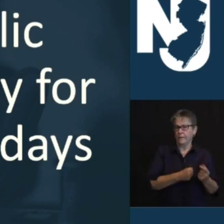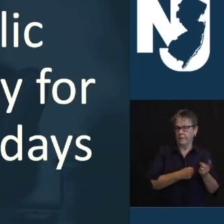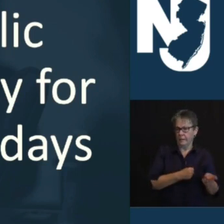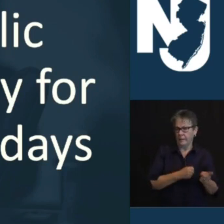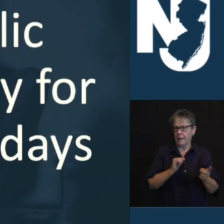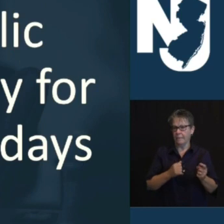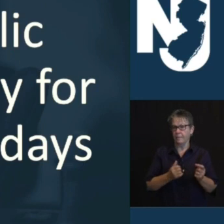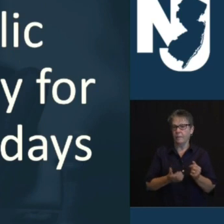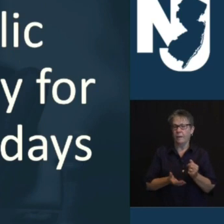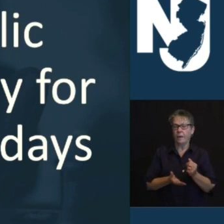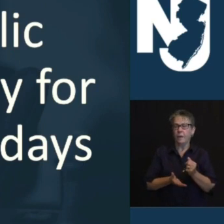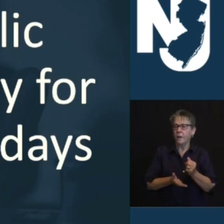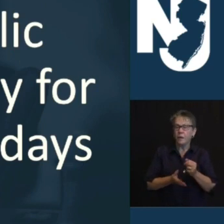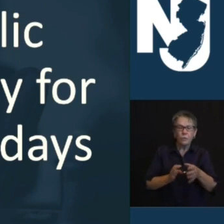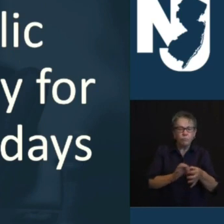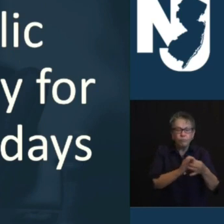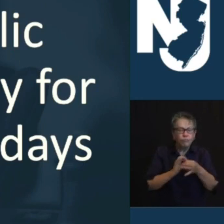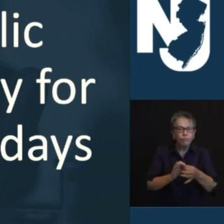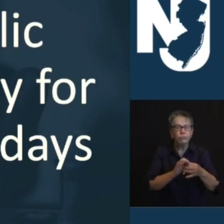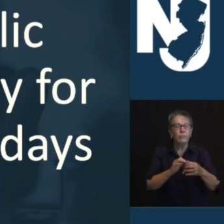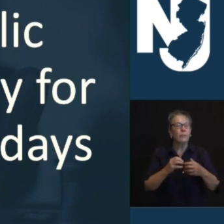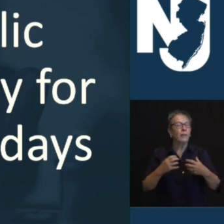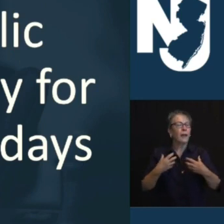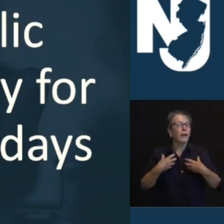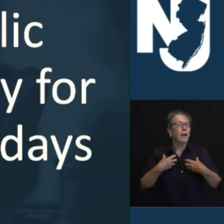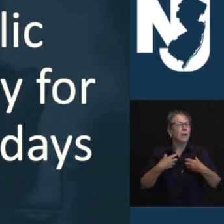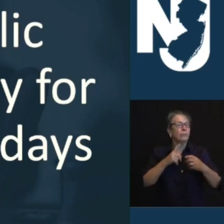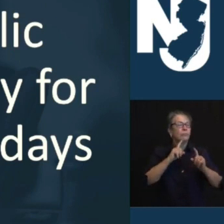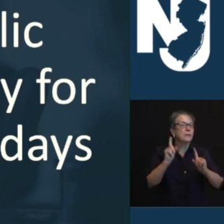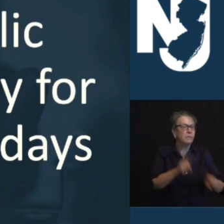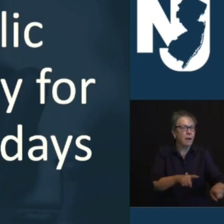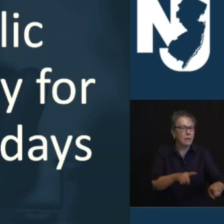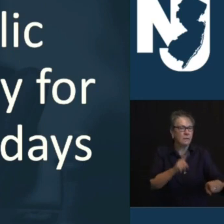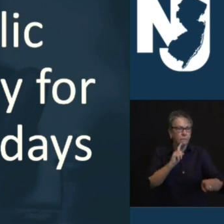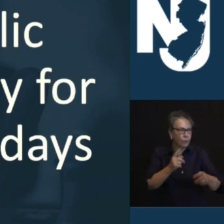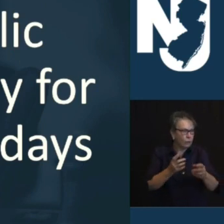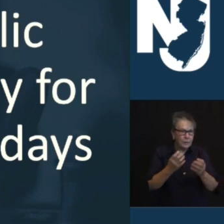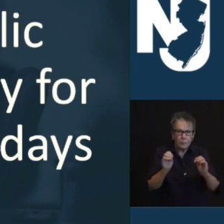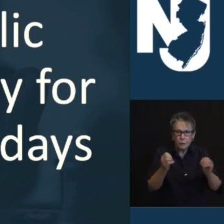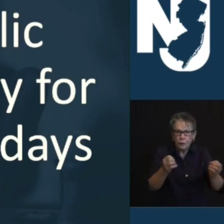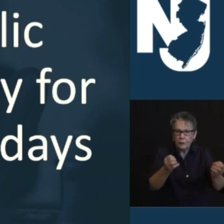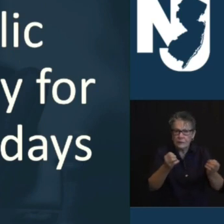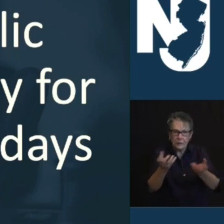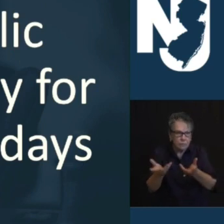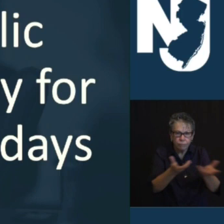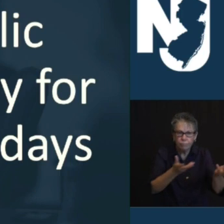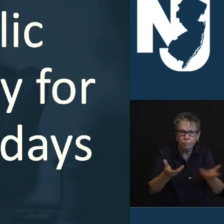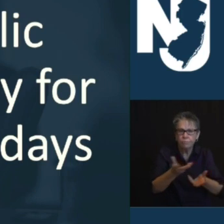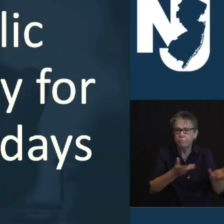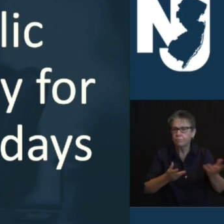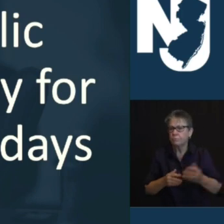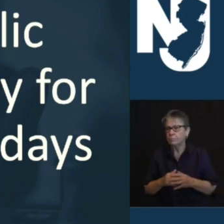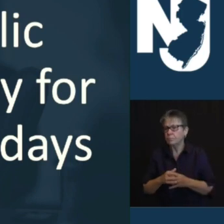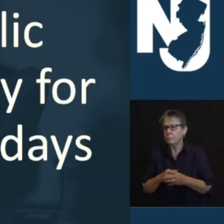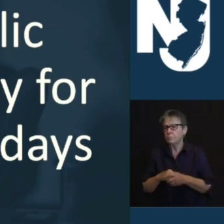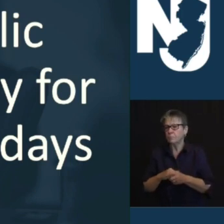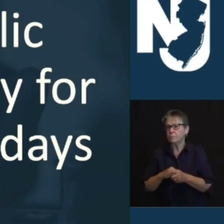emergency. We are now in the midst of the second wave, and we don't know how long this new wave of cases will hang